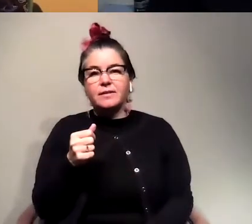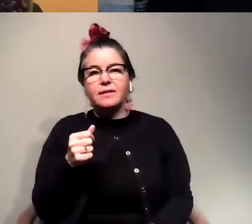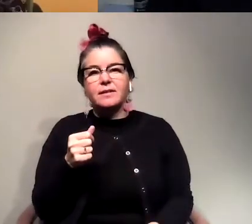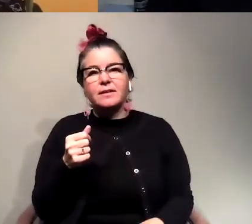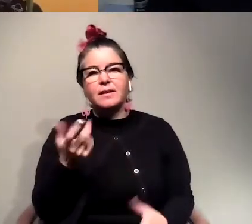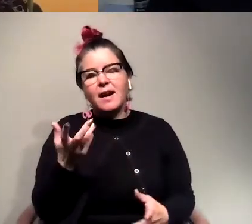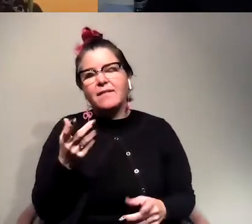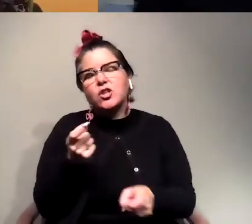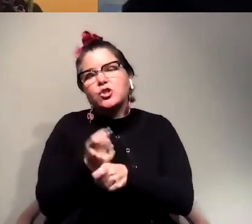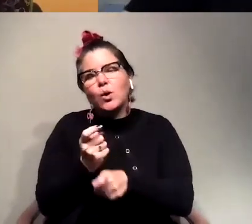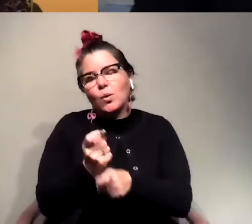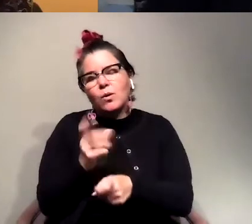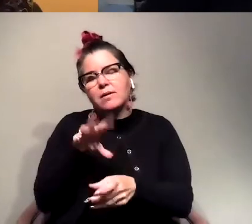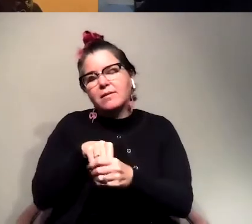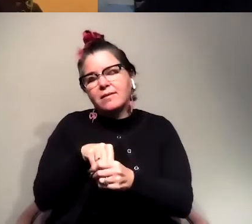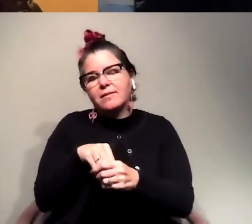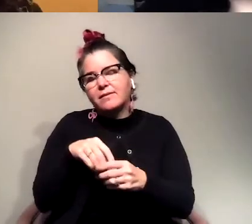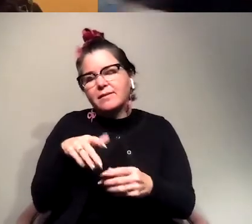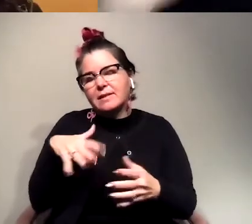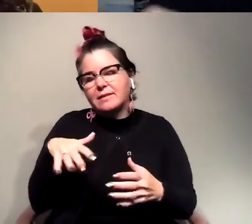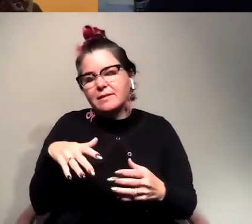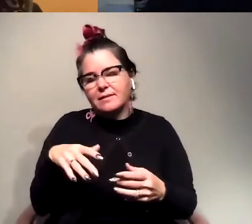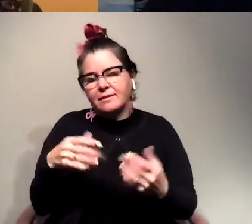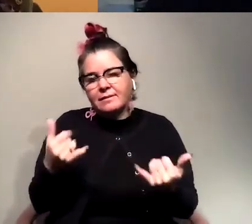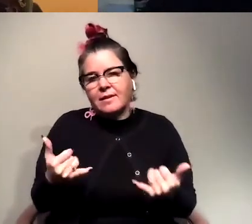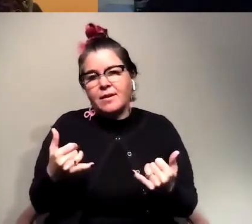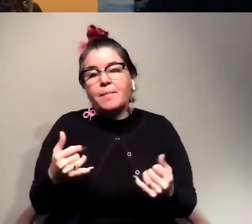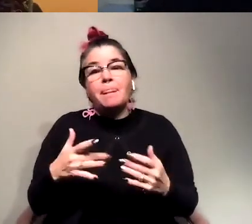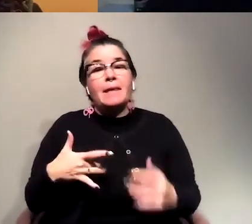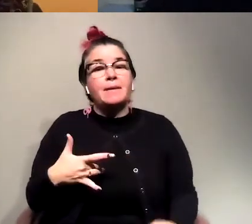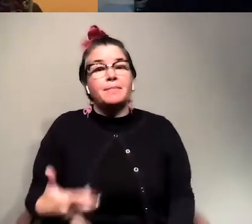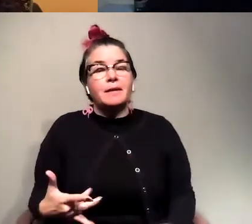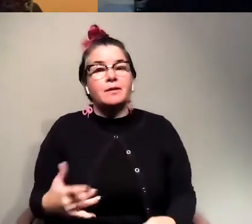running joke in AI at this point that it tends to